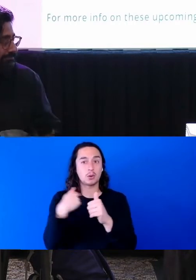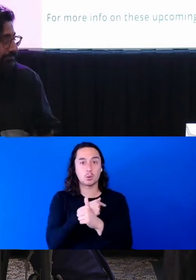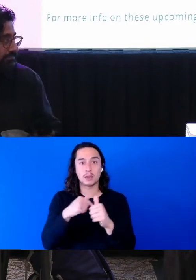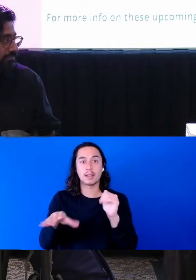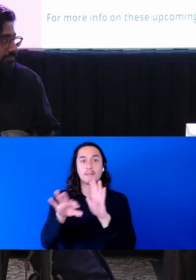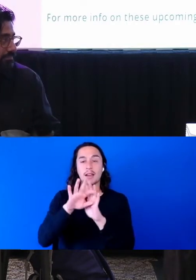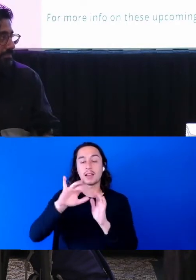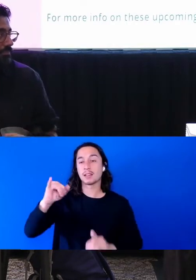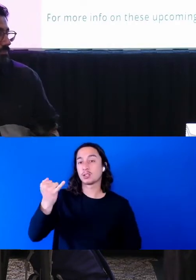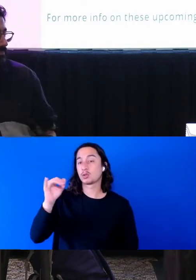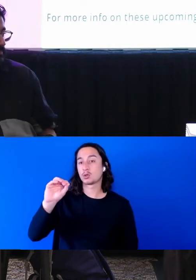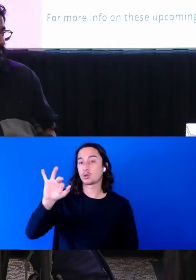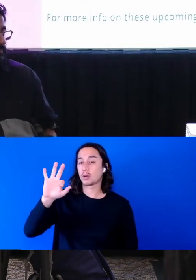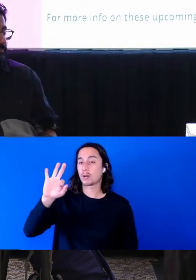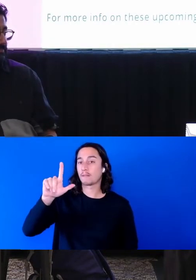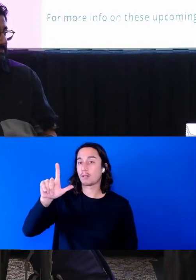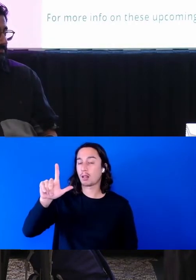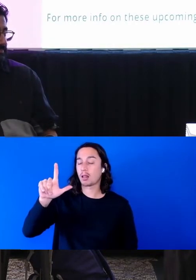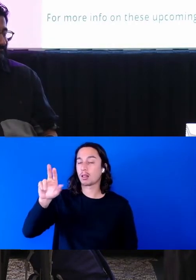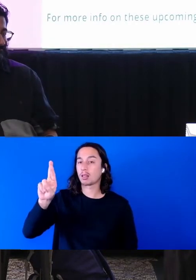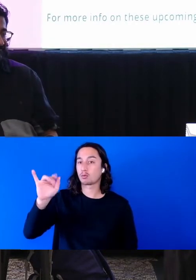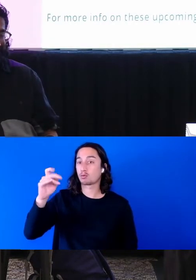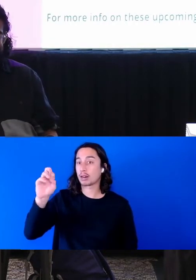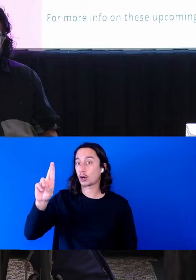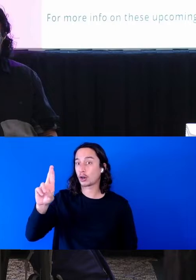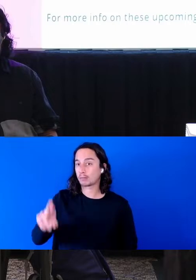care? Hear that.